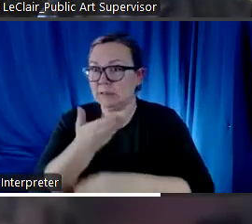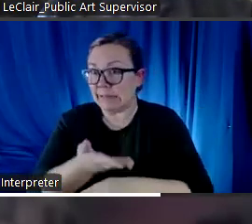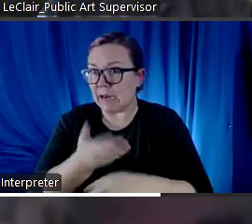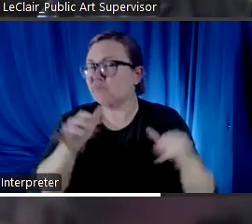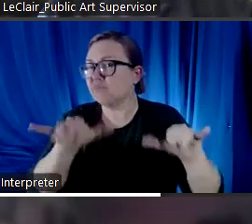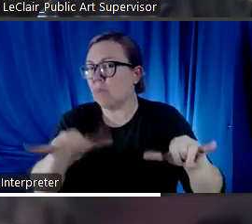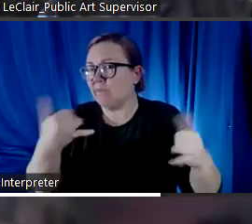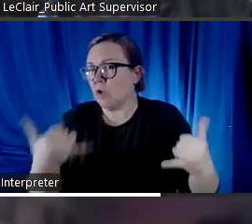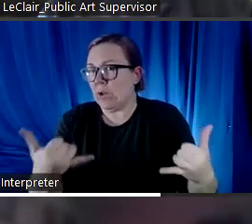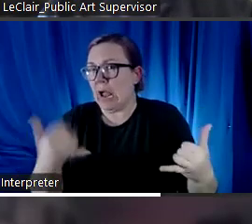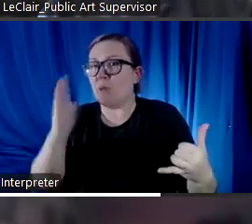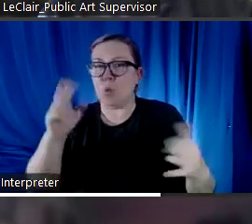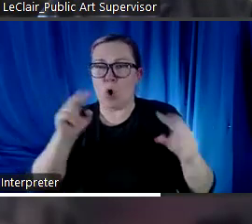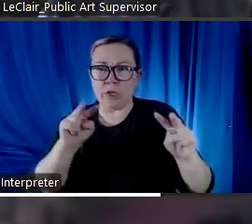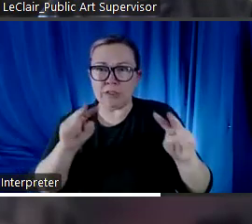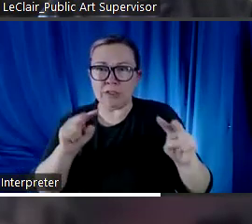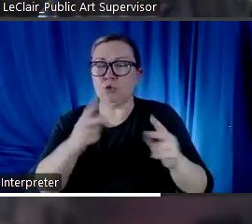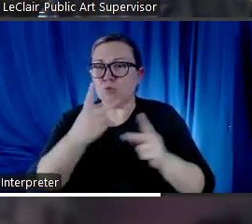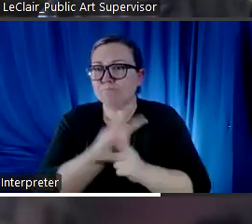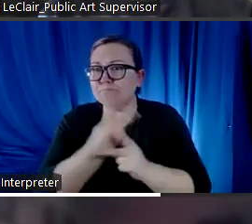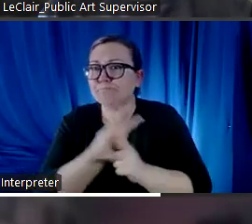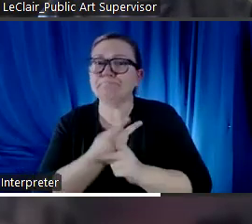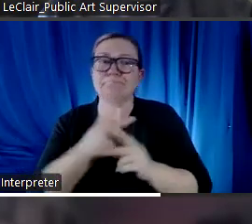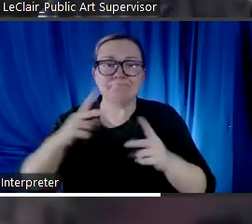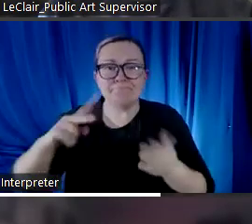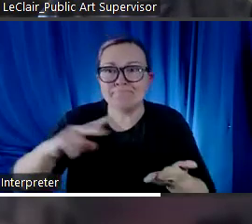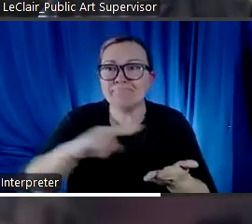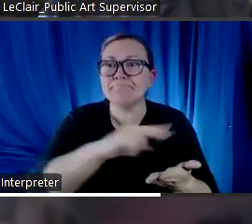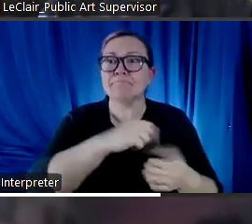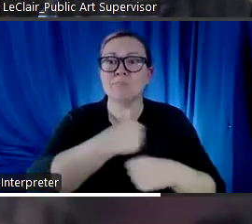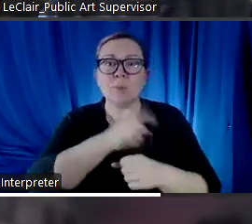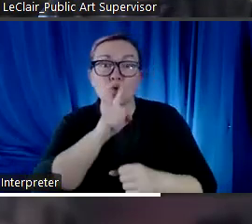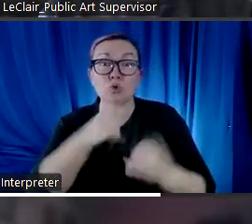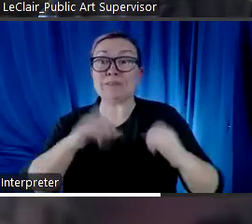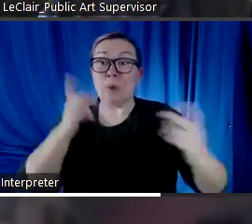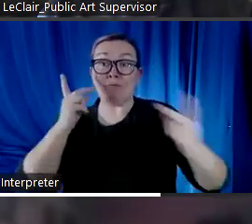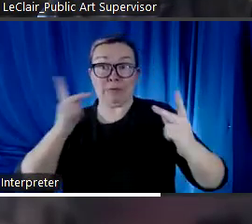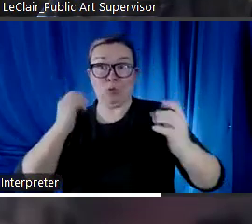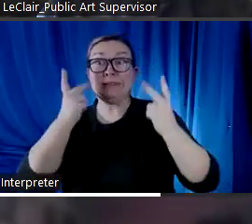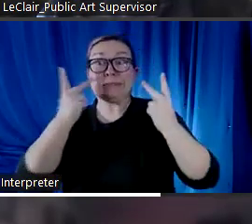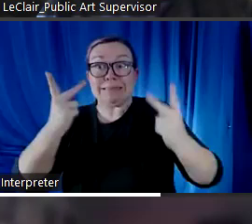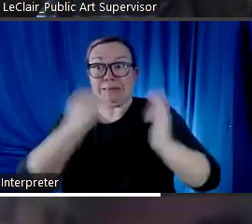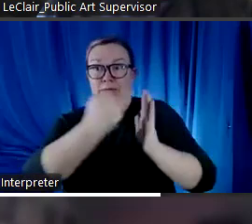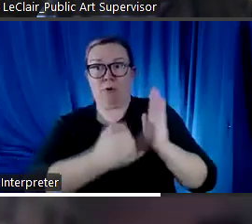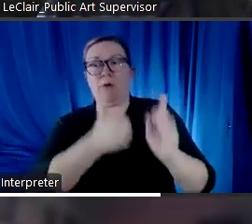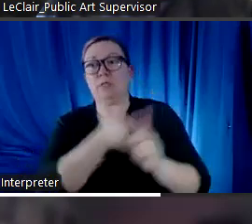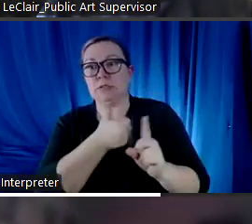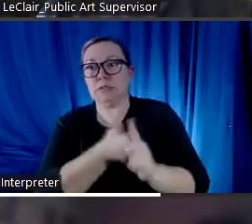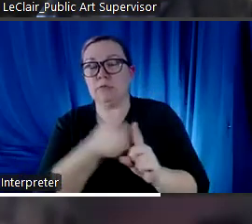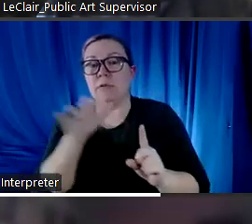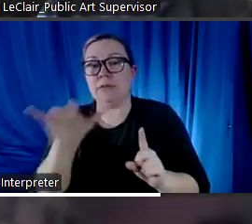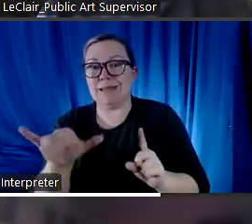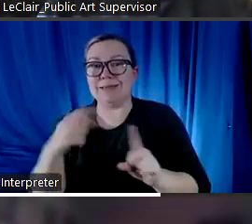will continue to be trimmed and maintained as they are to allow visibility of the artwork. It also helps to